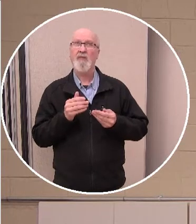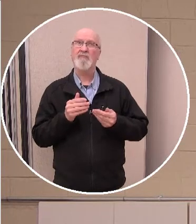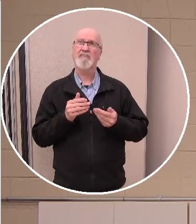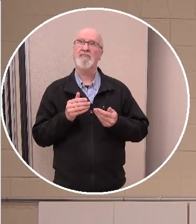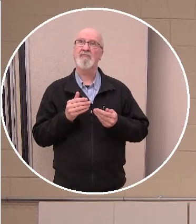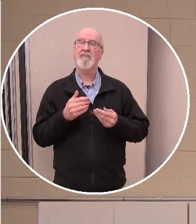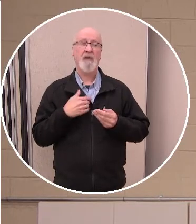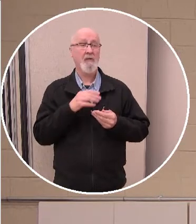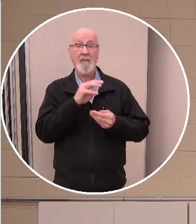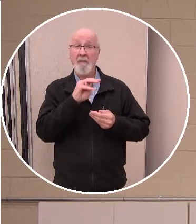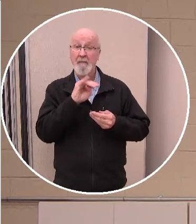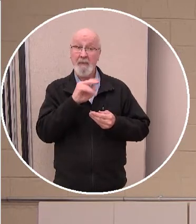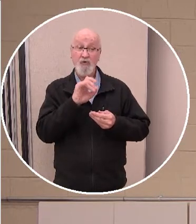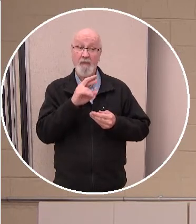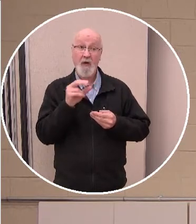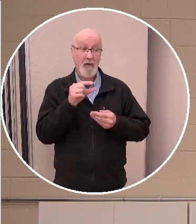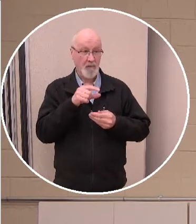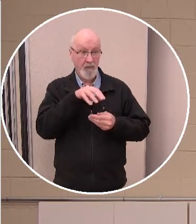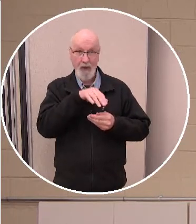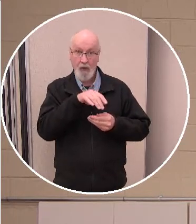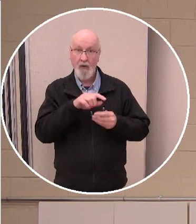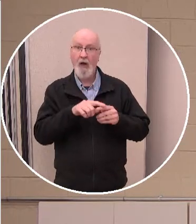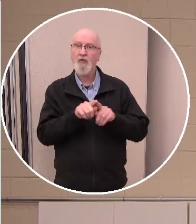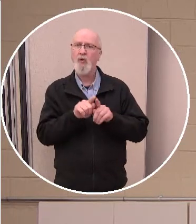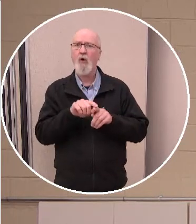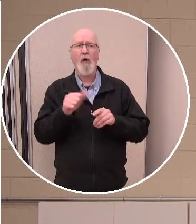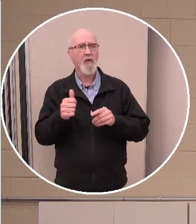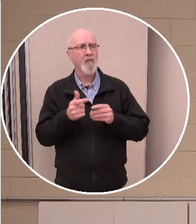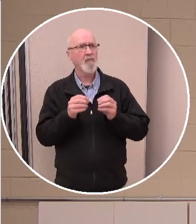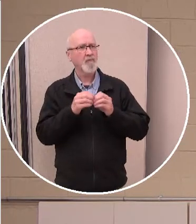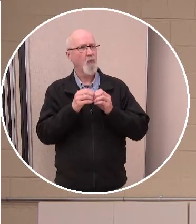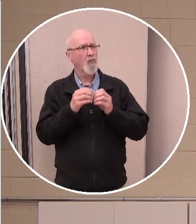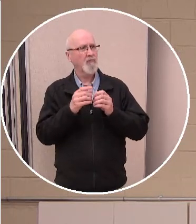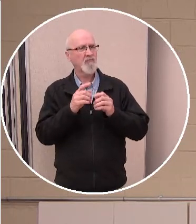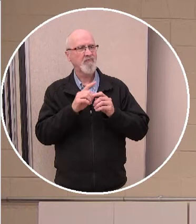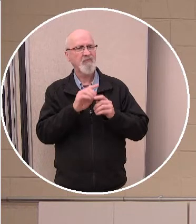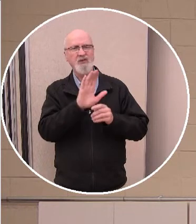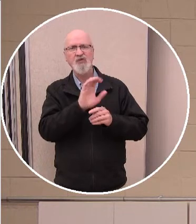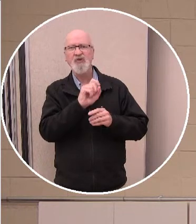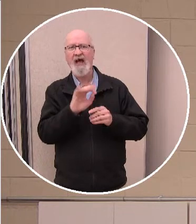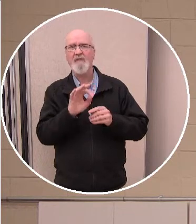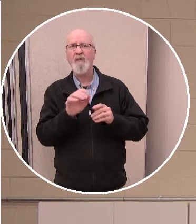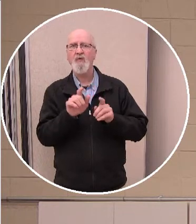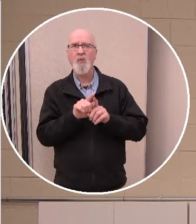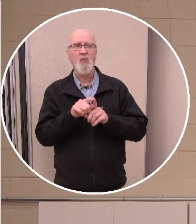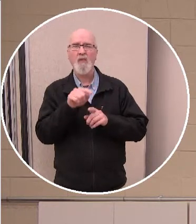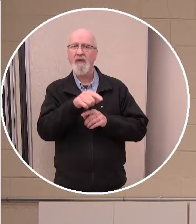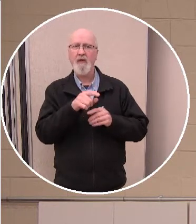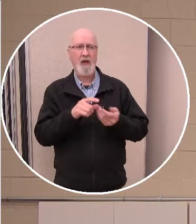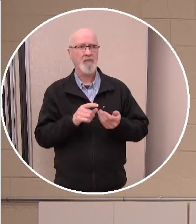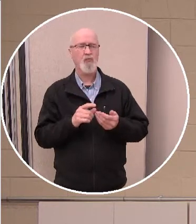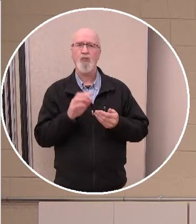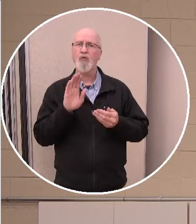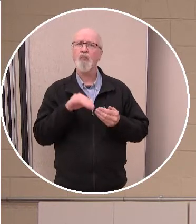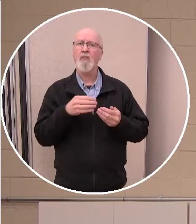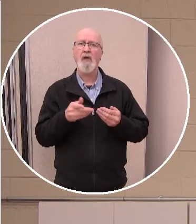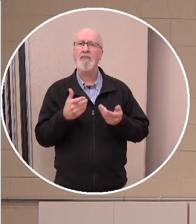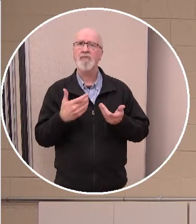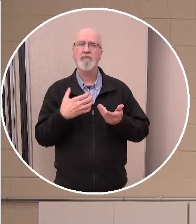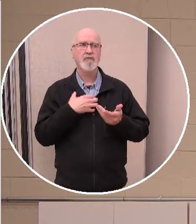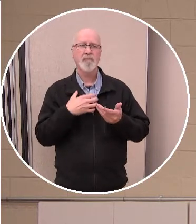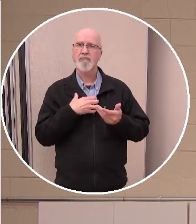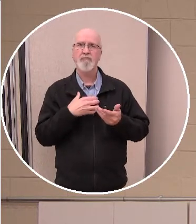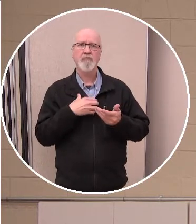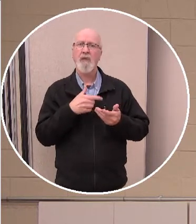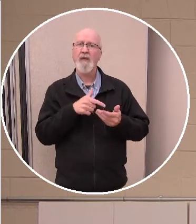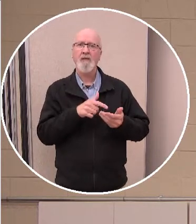the minister present, but quite a number of highly qualified officials from his staff were there, and there were no objections to the meat of the order at